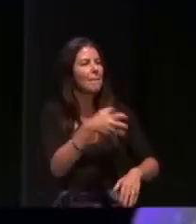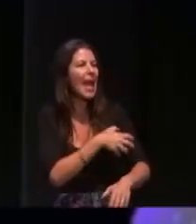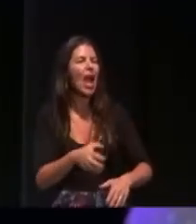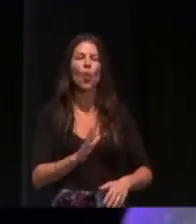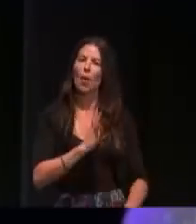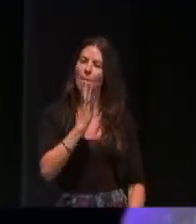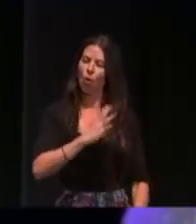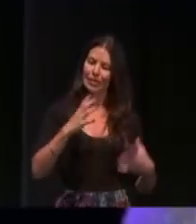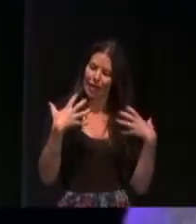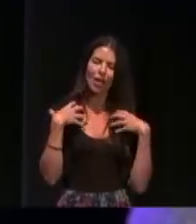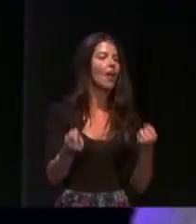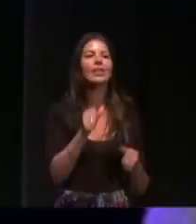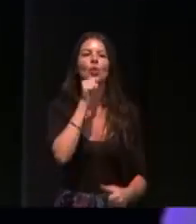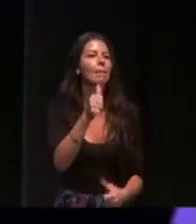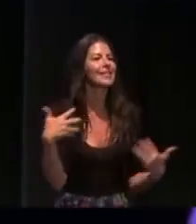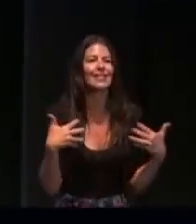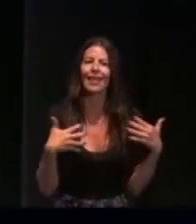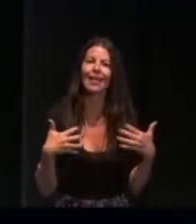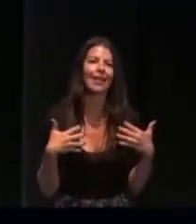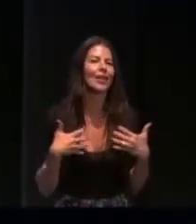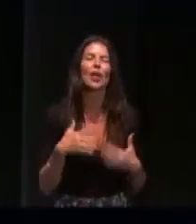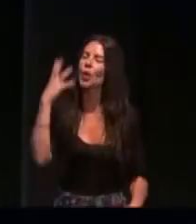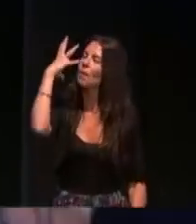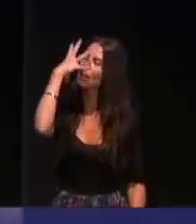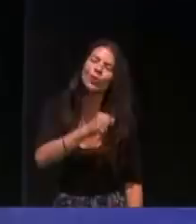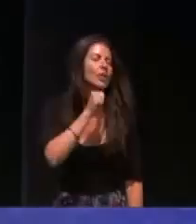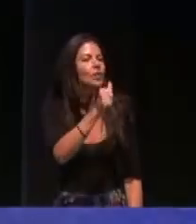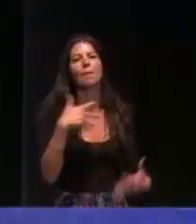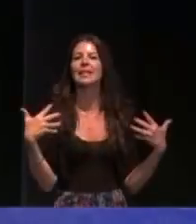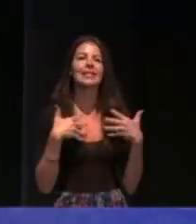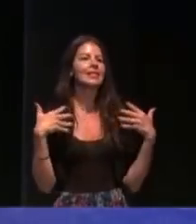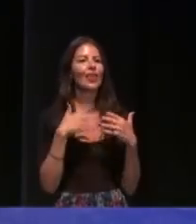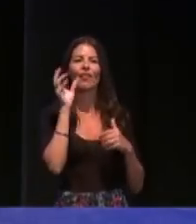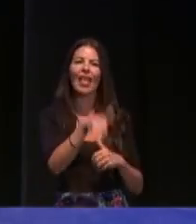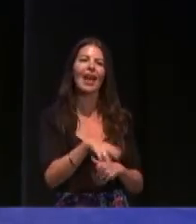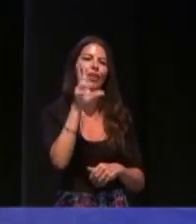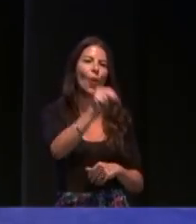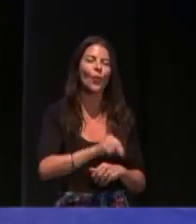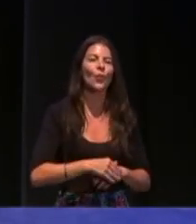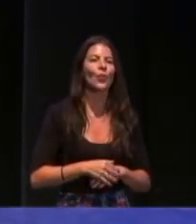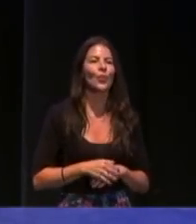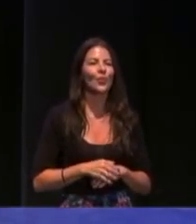poise, confidence. Don't be afraid of it. Beauty, don't be afraid of it.